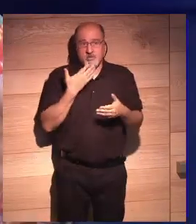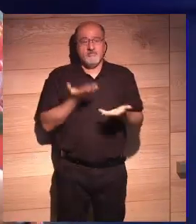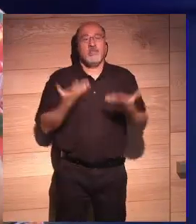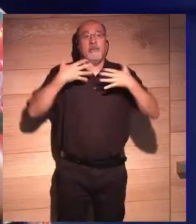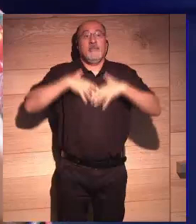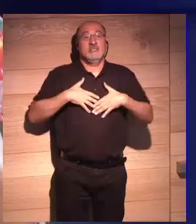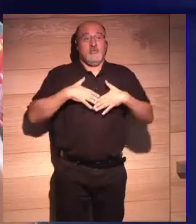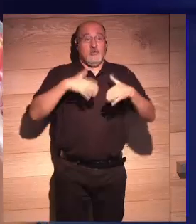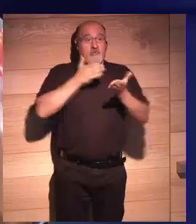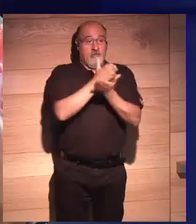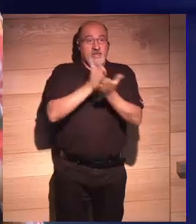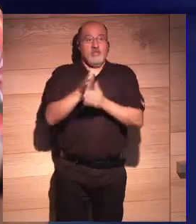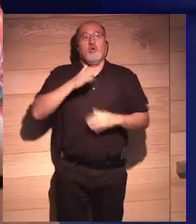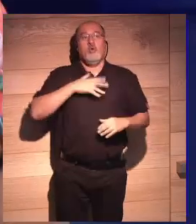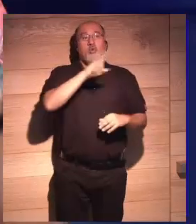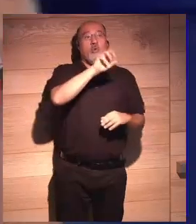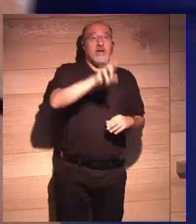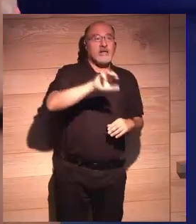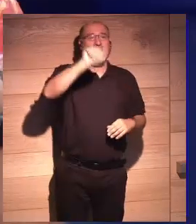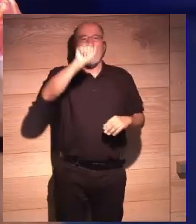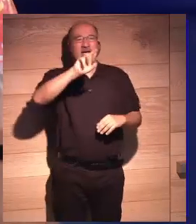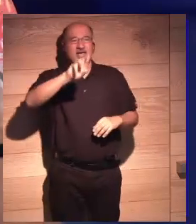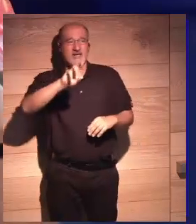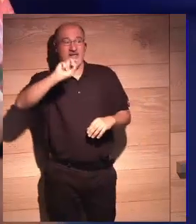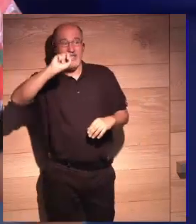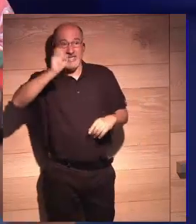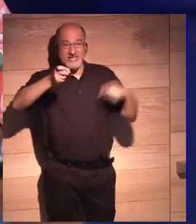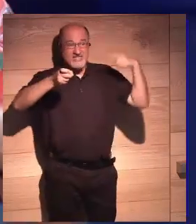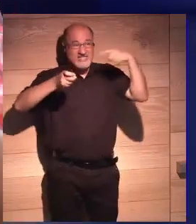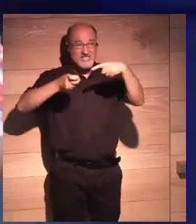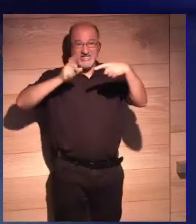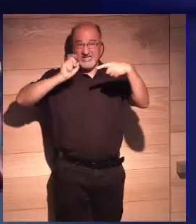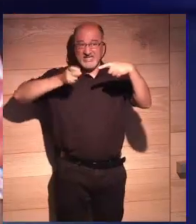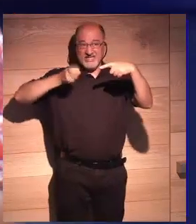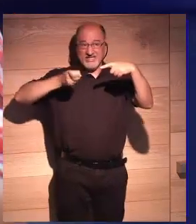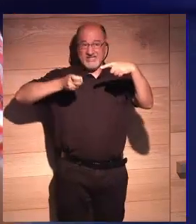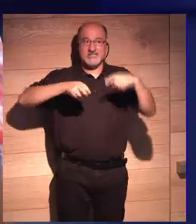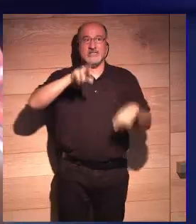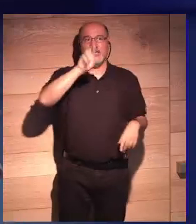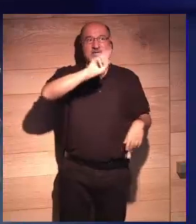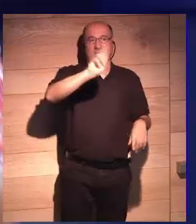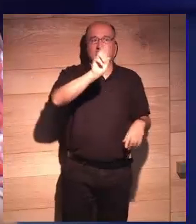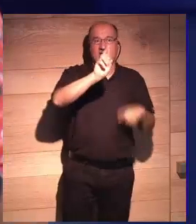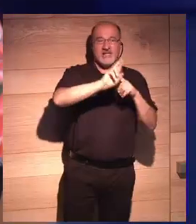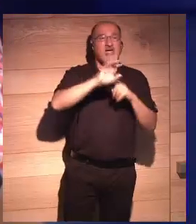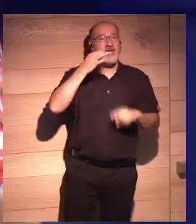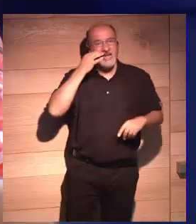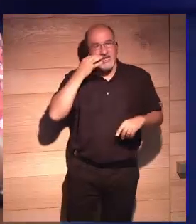talk about immersive media because we are not talking about VR, also AR. And there are so